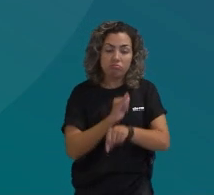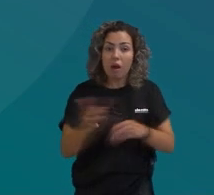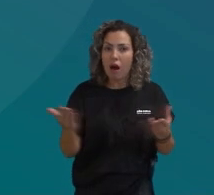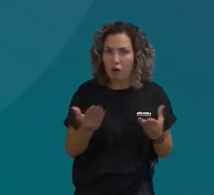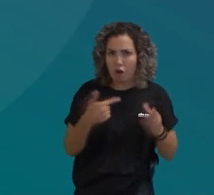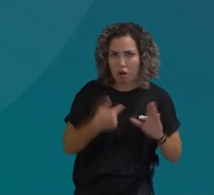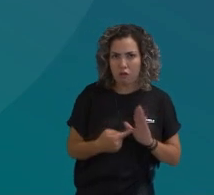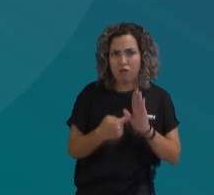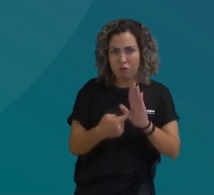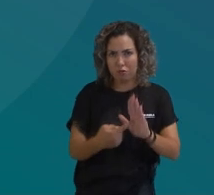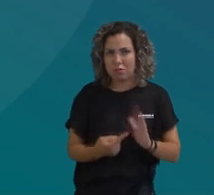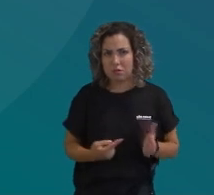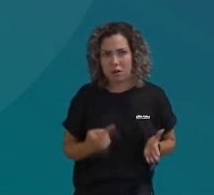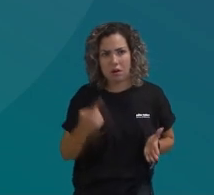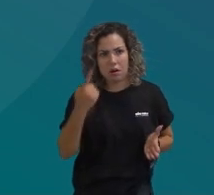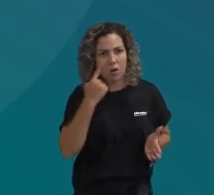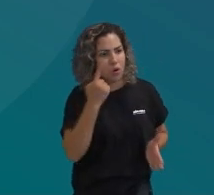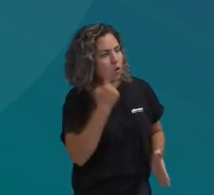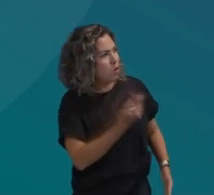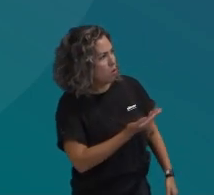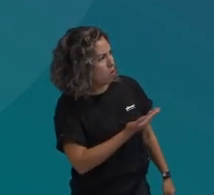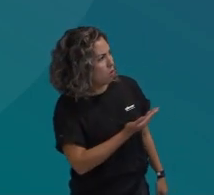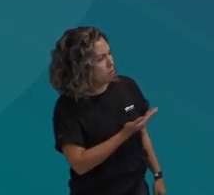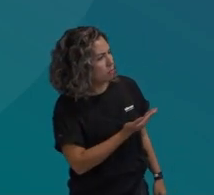have installed some of those floating